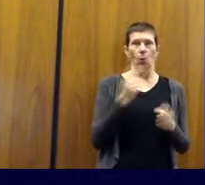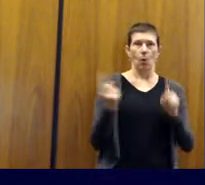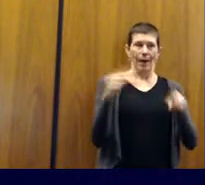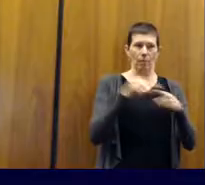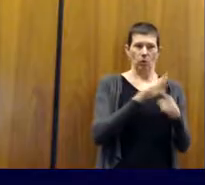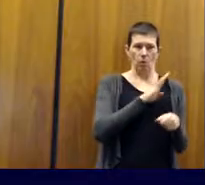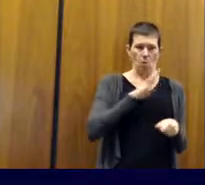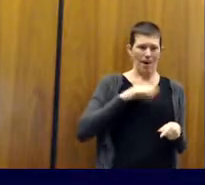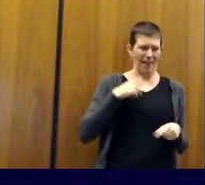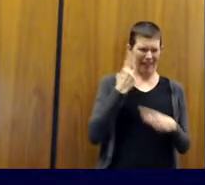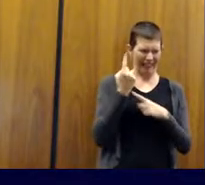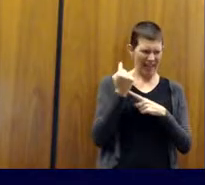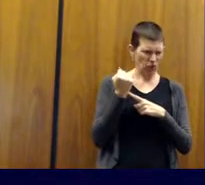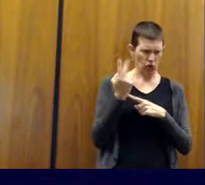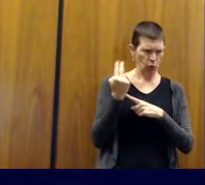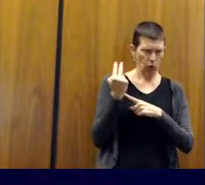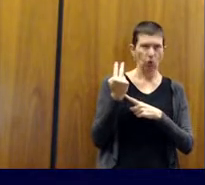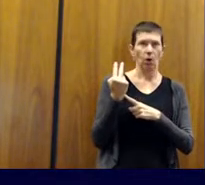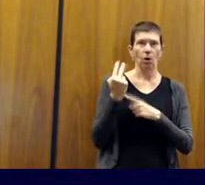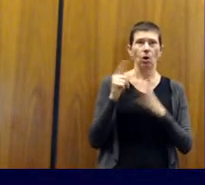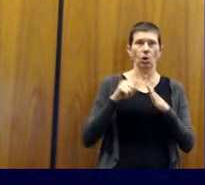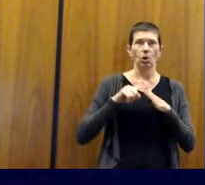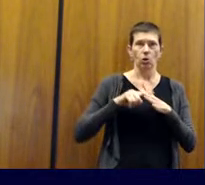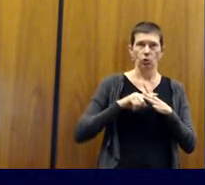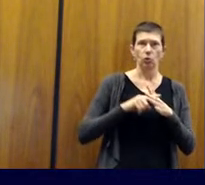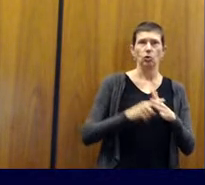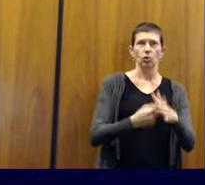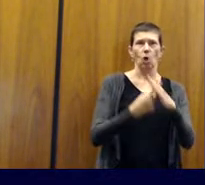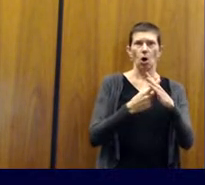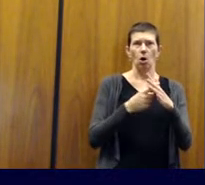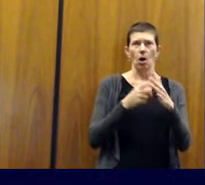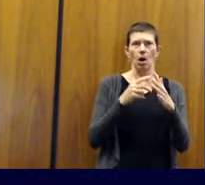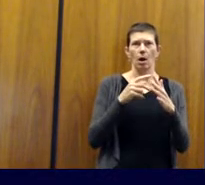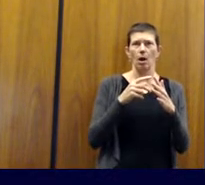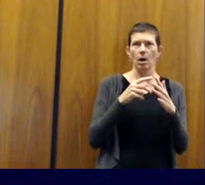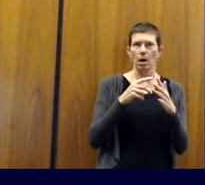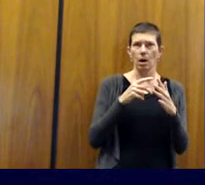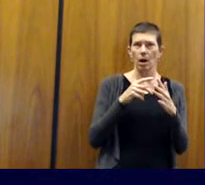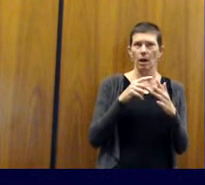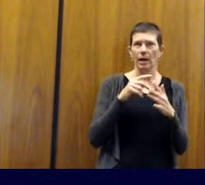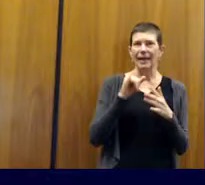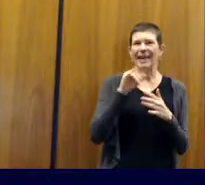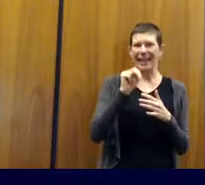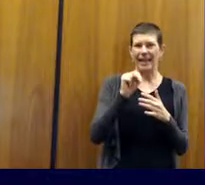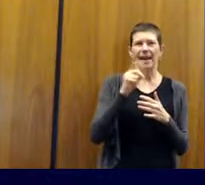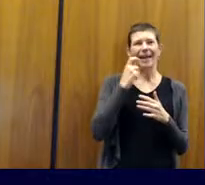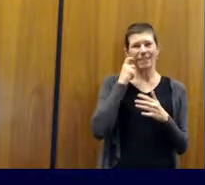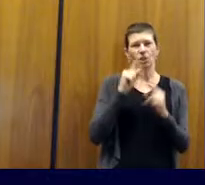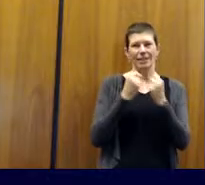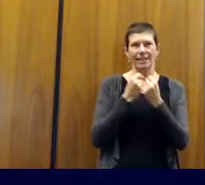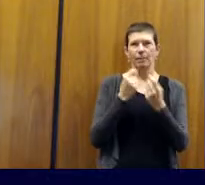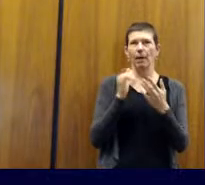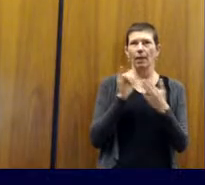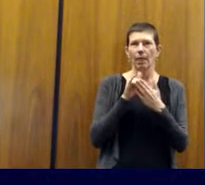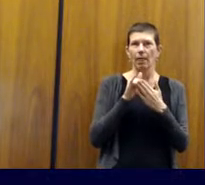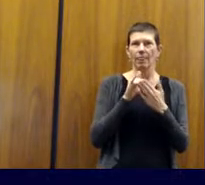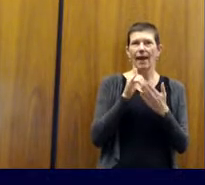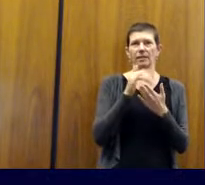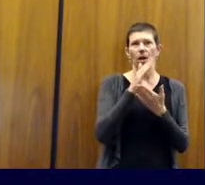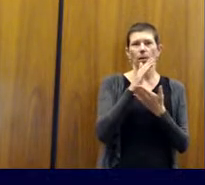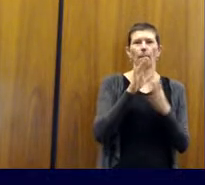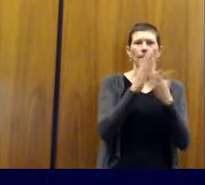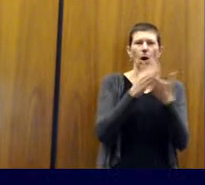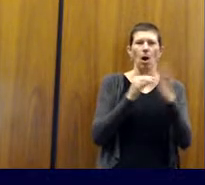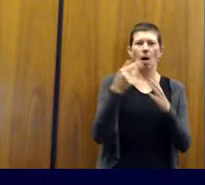I believe it was last year or the year before, to start our interdiction team. Our interdiction team is an avenue of our GHOST, Genesee